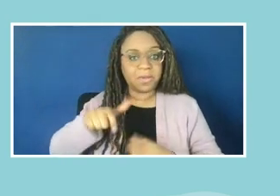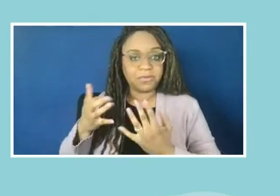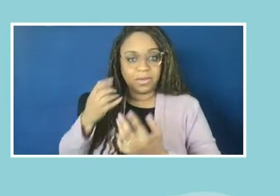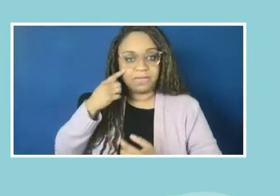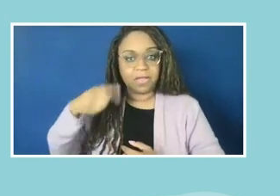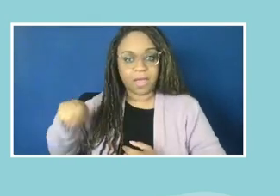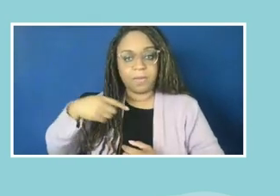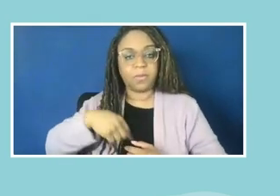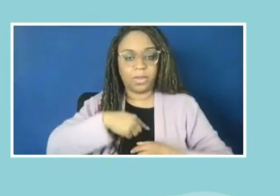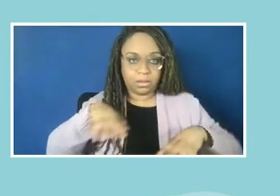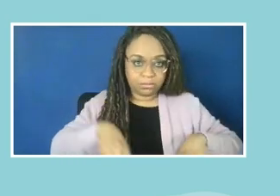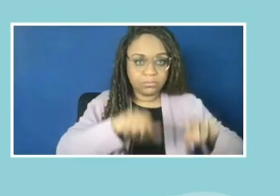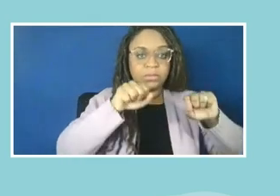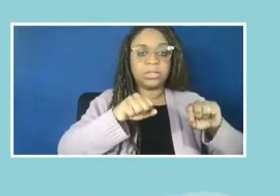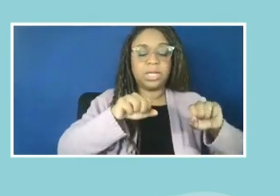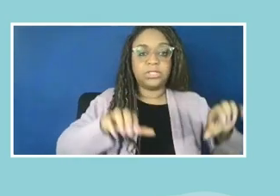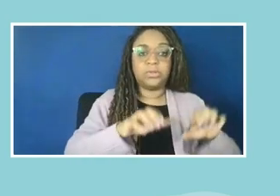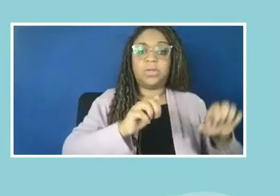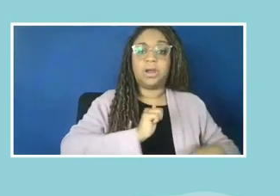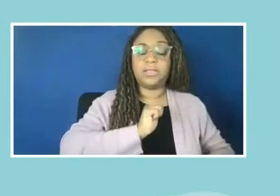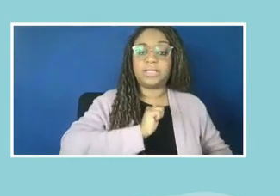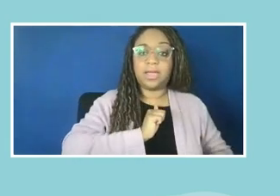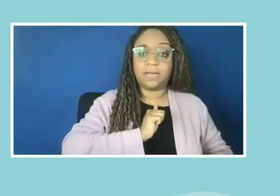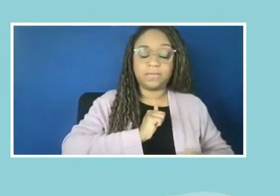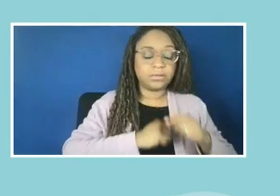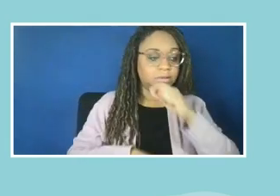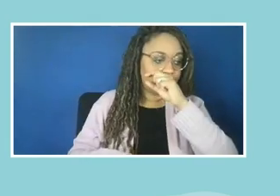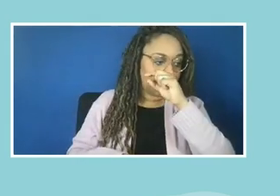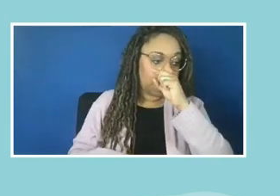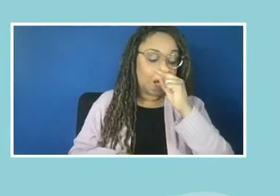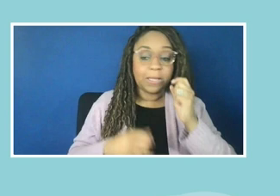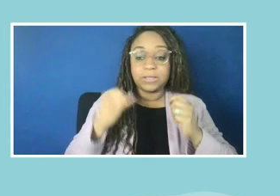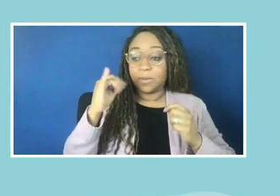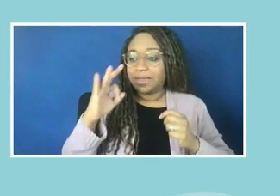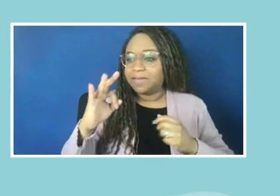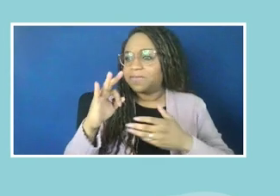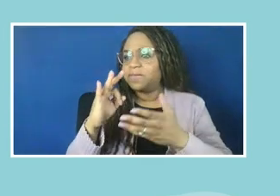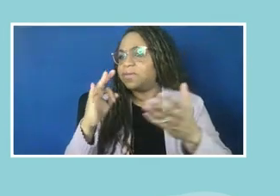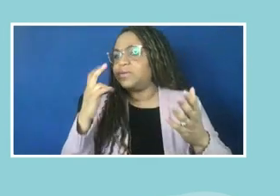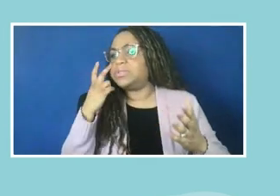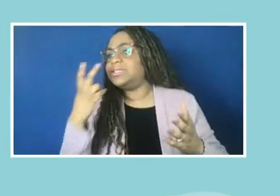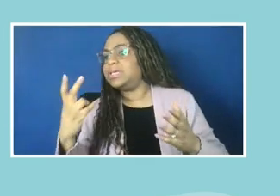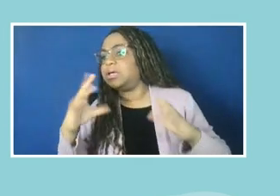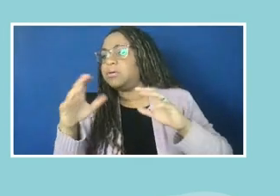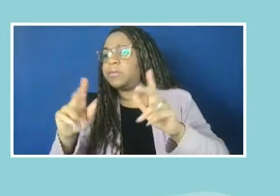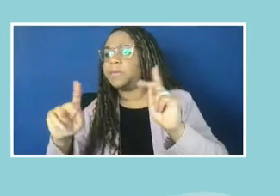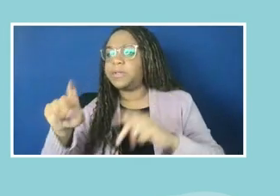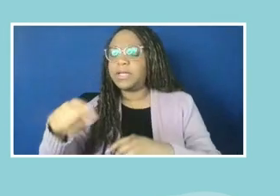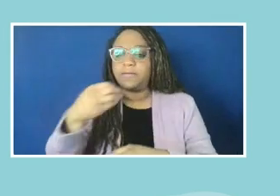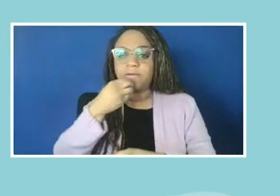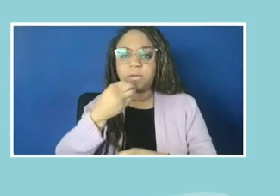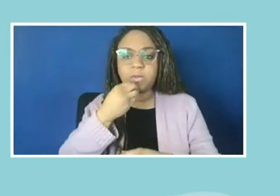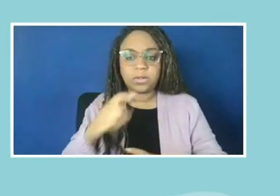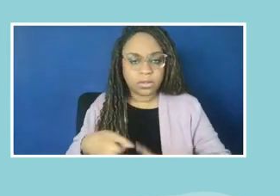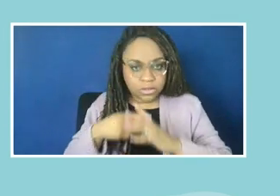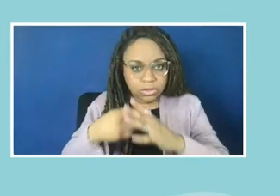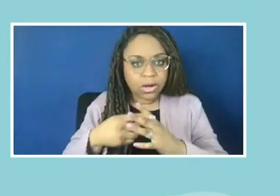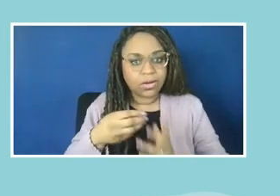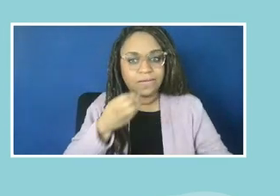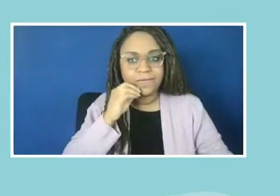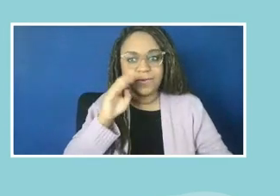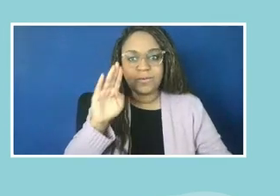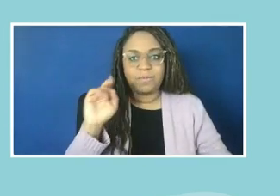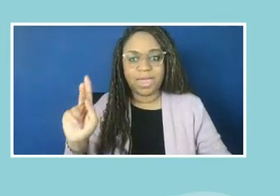if you find somebody that's in need of food, start a food bank, start a kitchen, you know. If you find